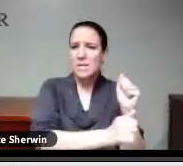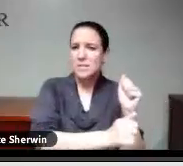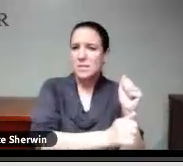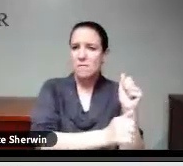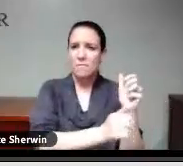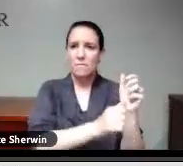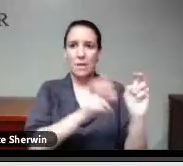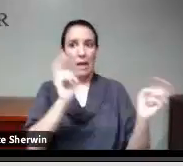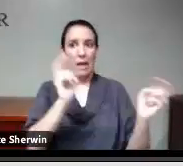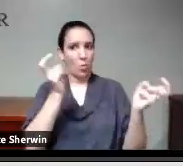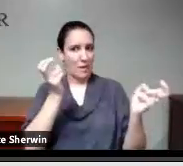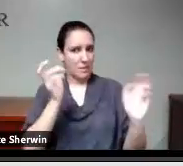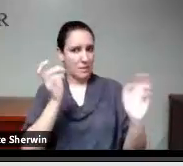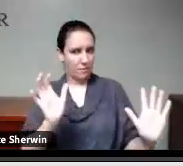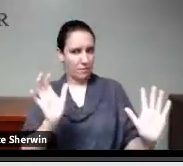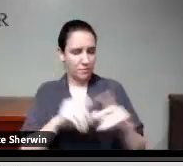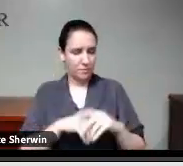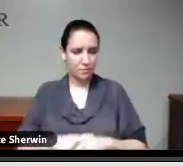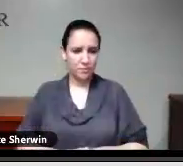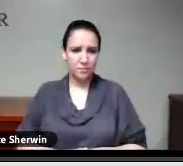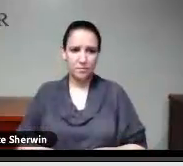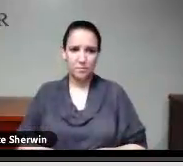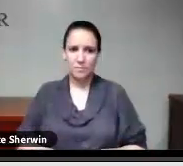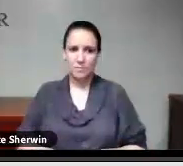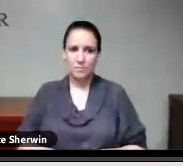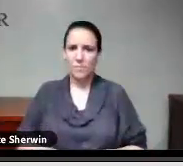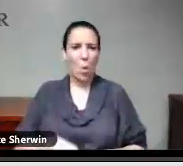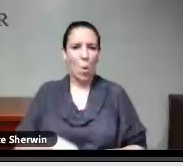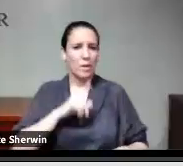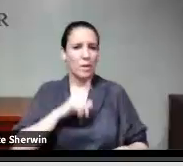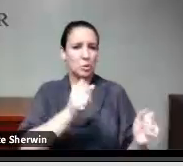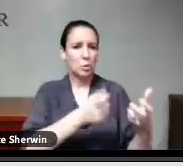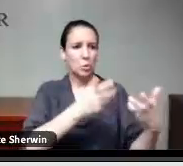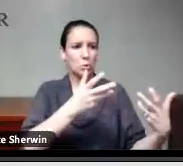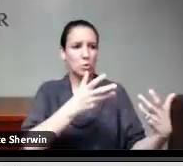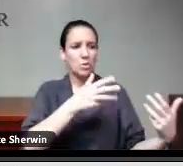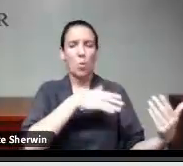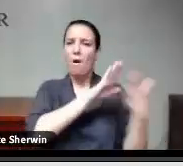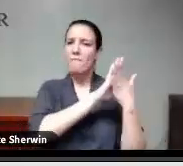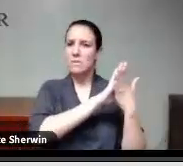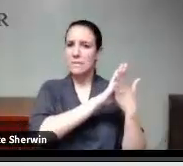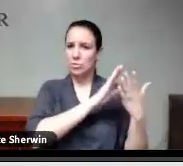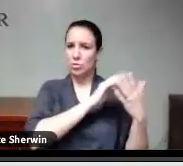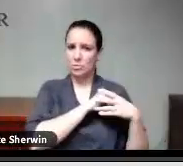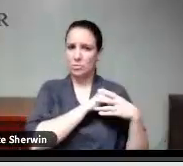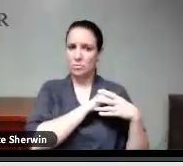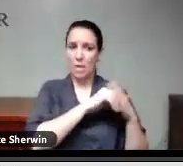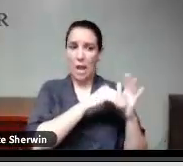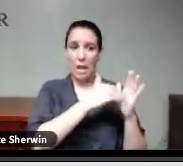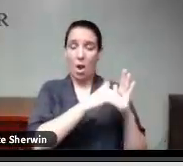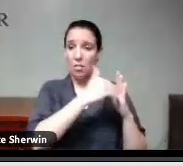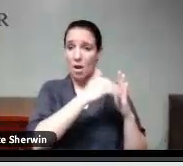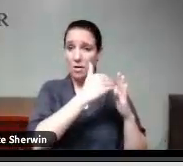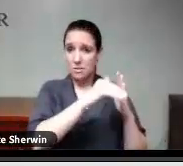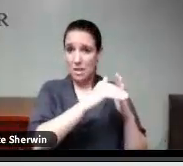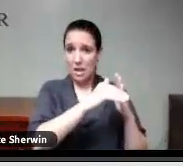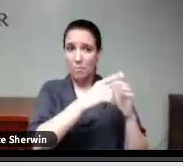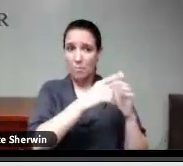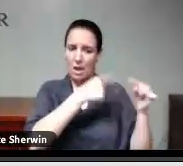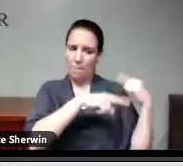quotes, or confrontational. And a lot of times, I'm going back to the